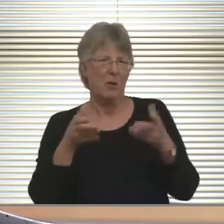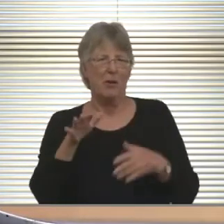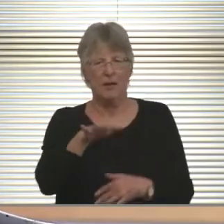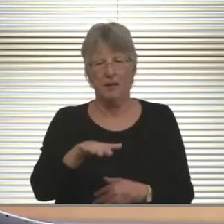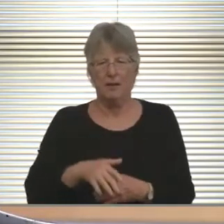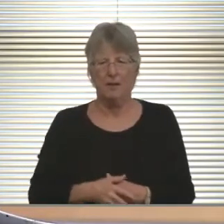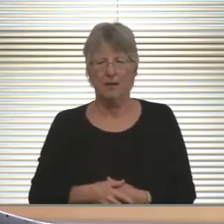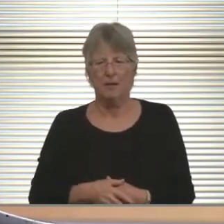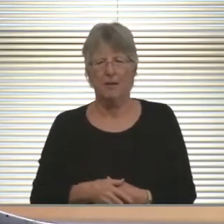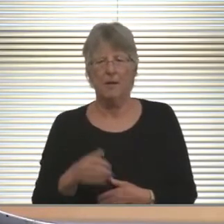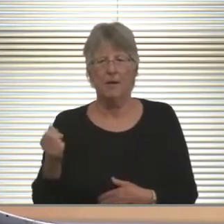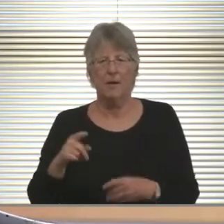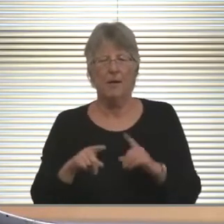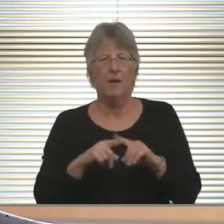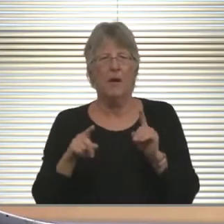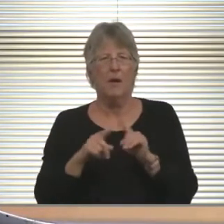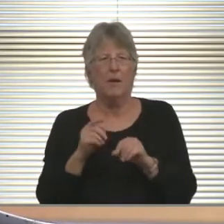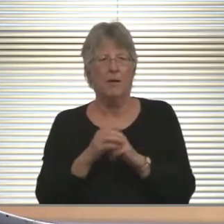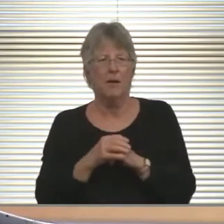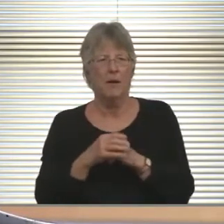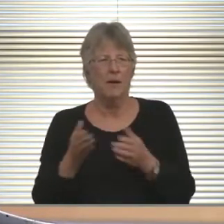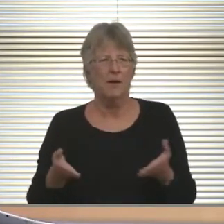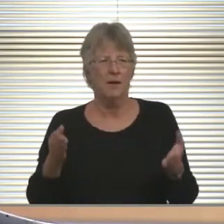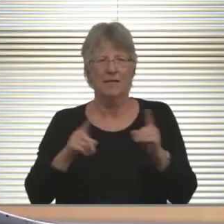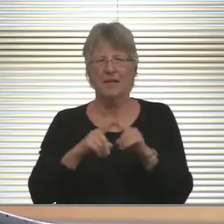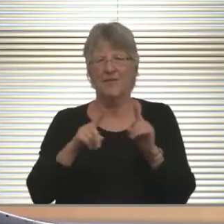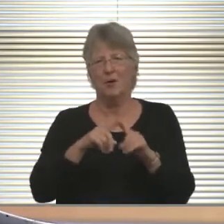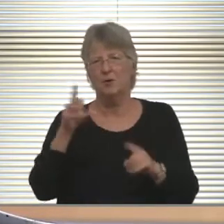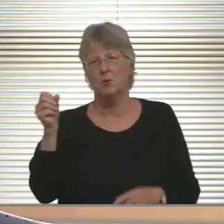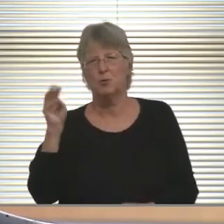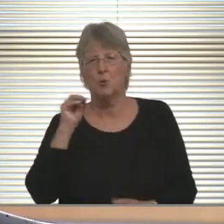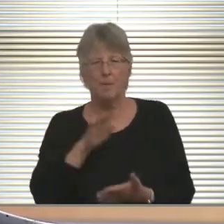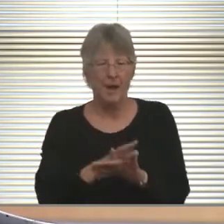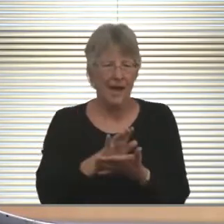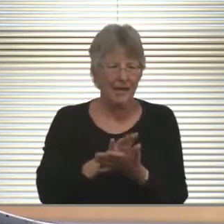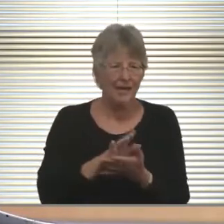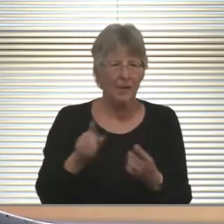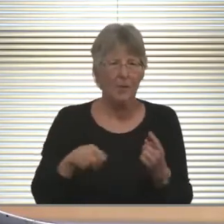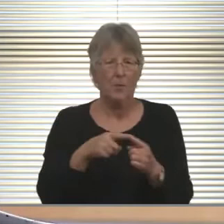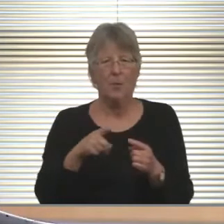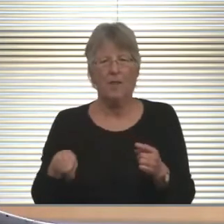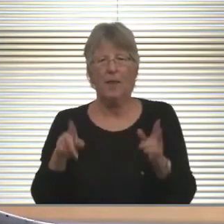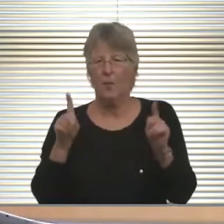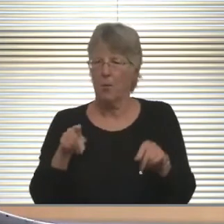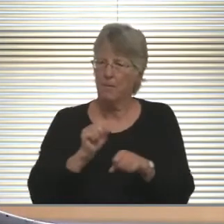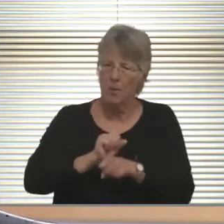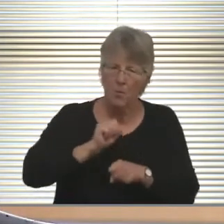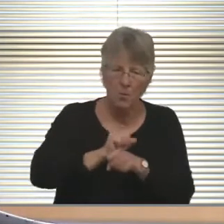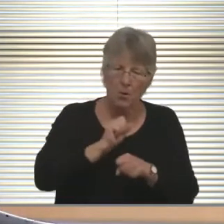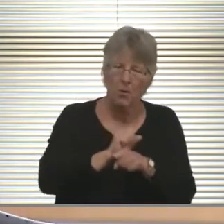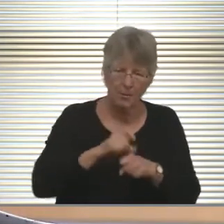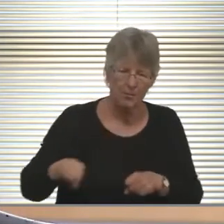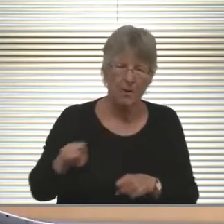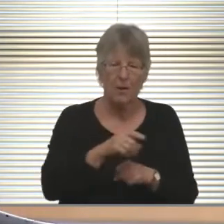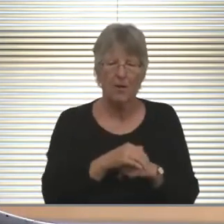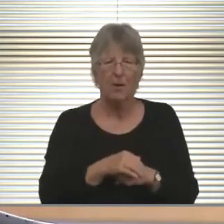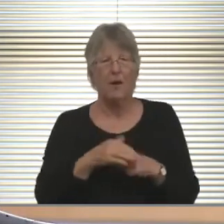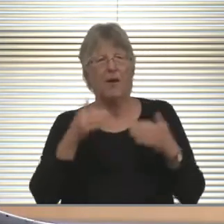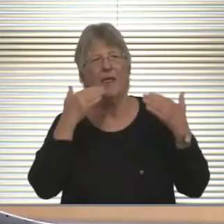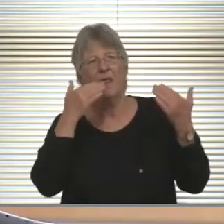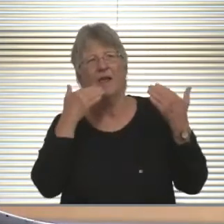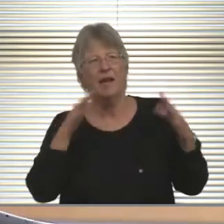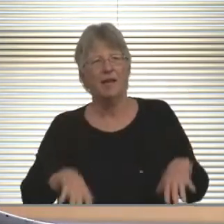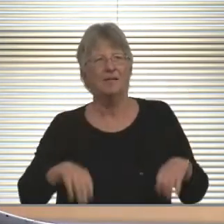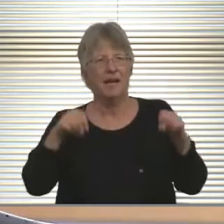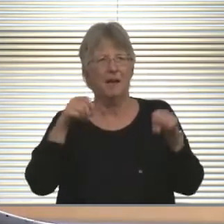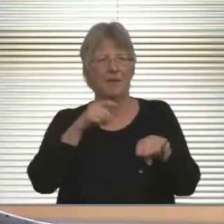challenges, teachers have offered aid for students to help them in their academics, and students are persevering and working very hard. Thank you for taking the time to